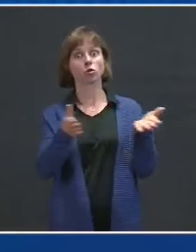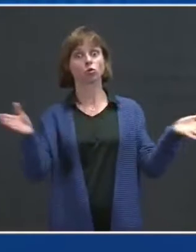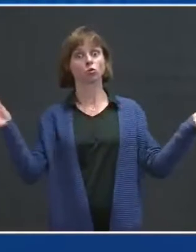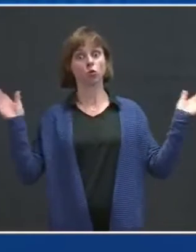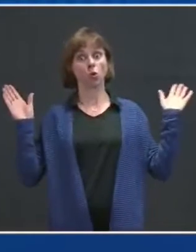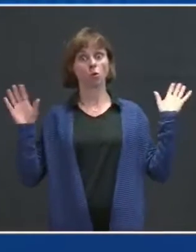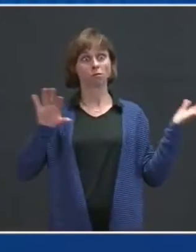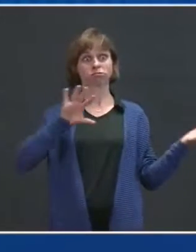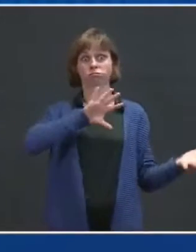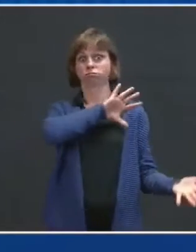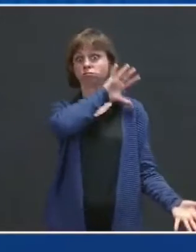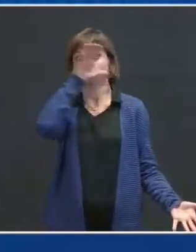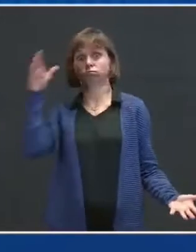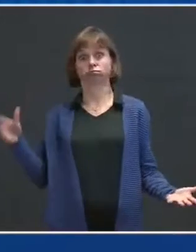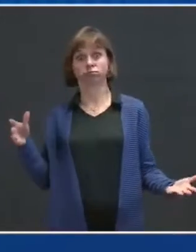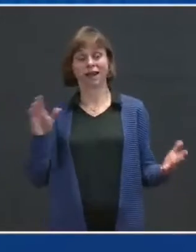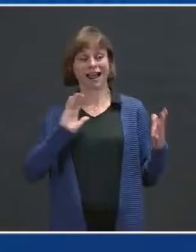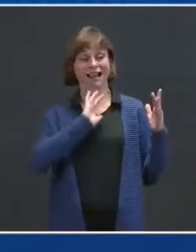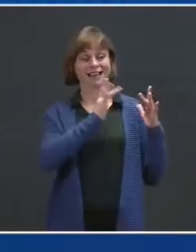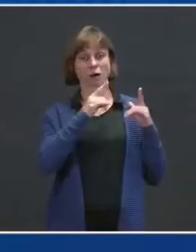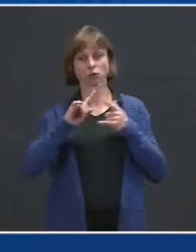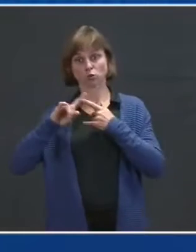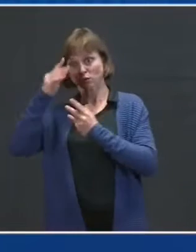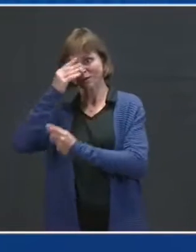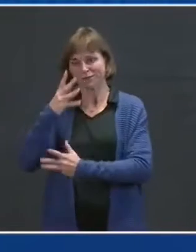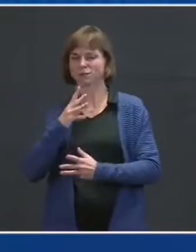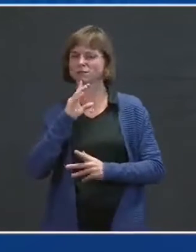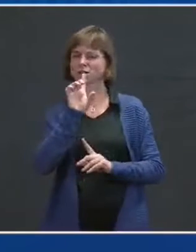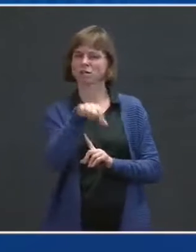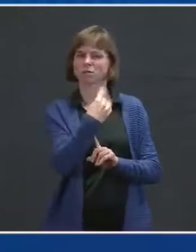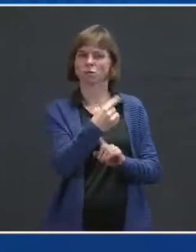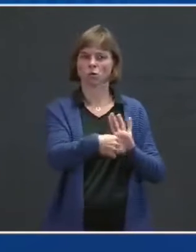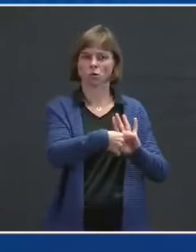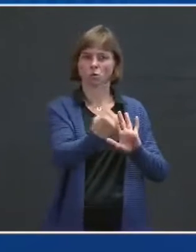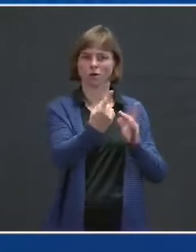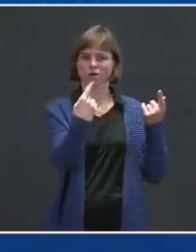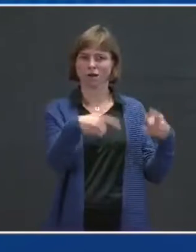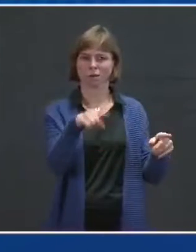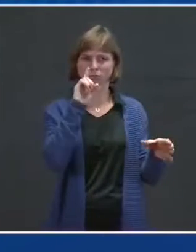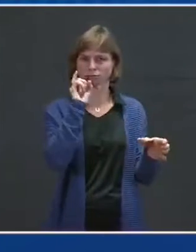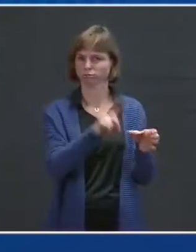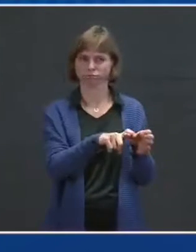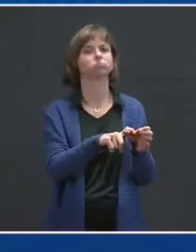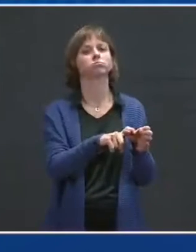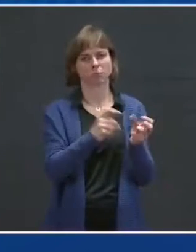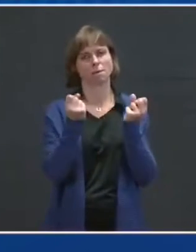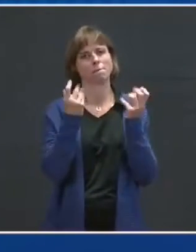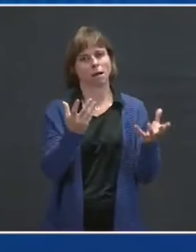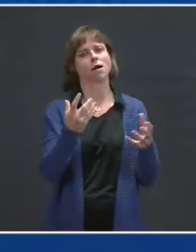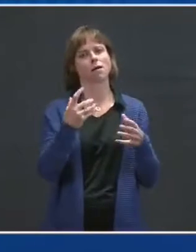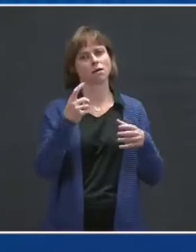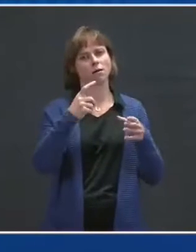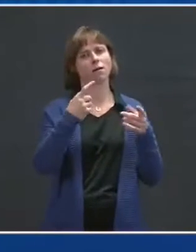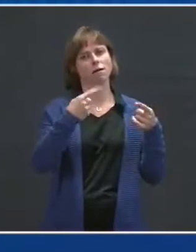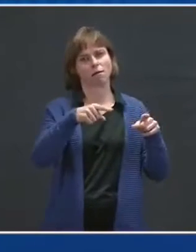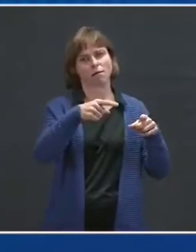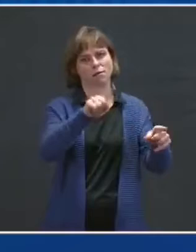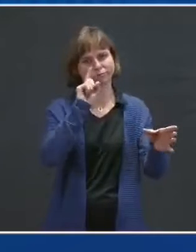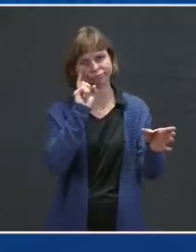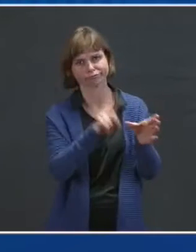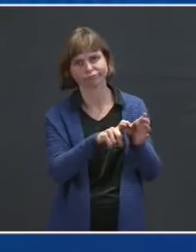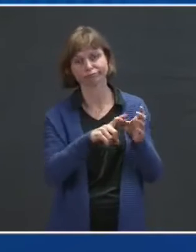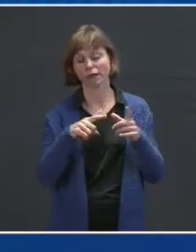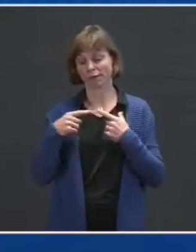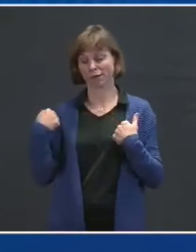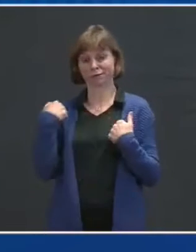networks, to information, makes this more than an isolated case of espionage. And then us. There's a lack